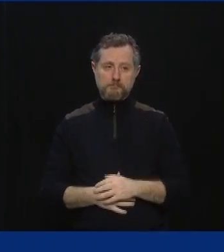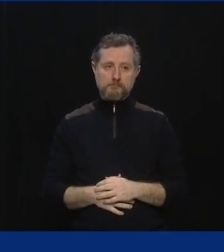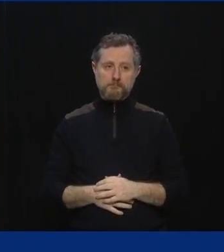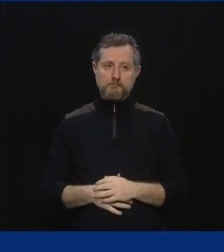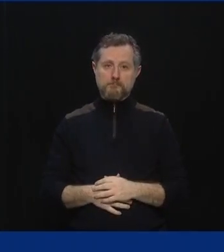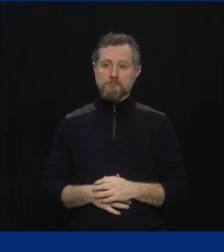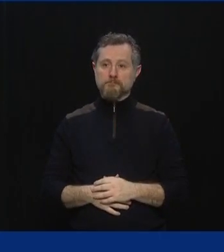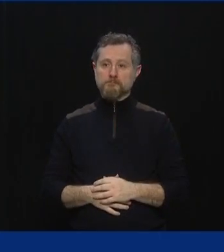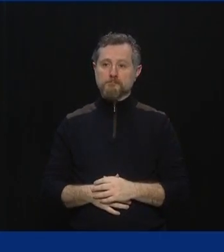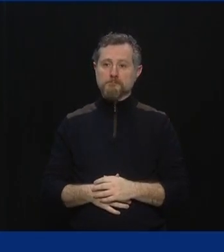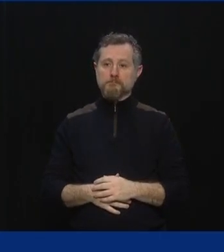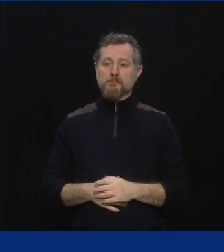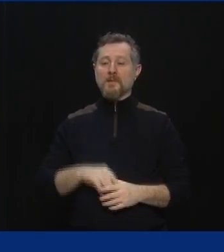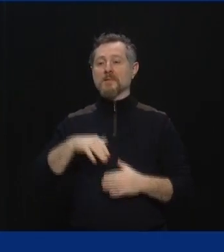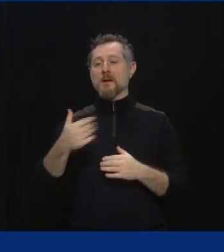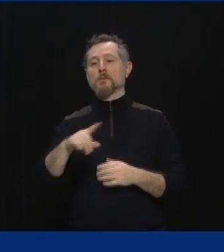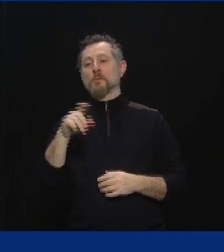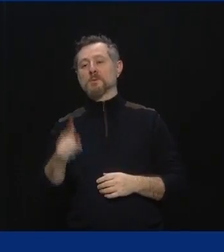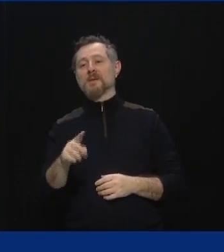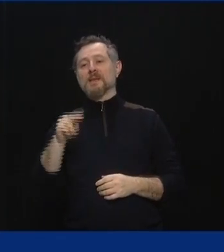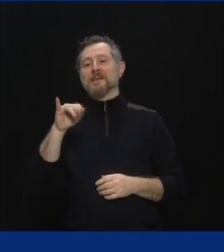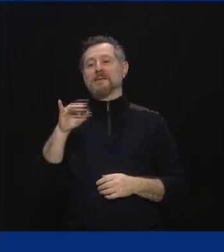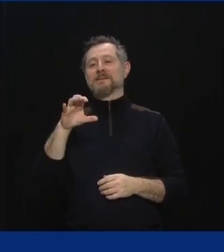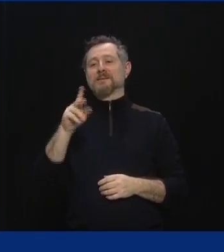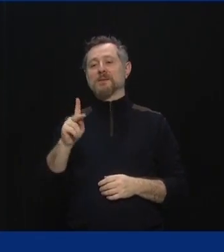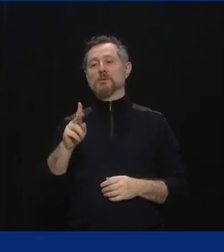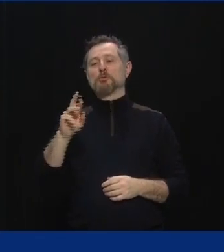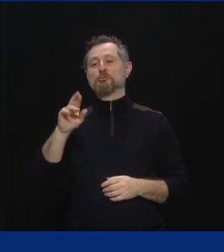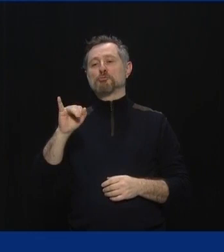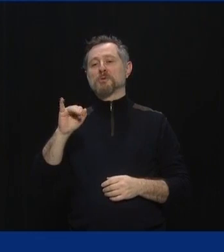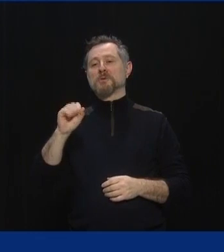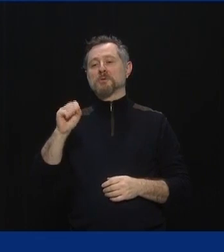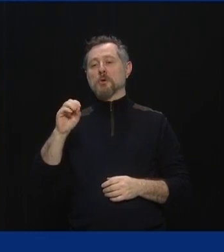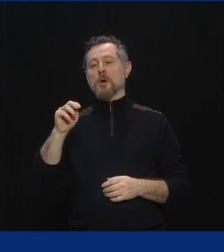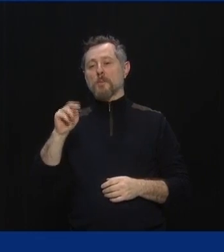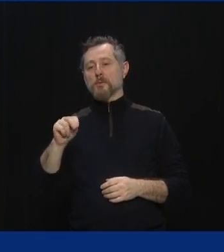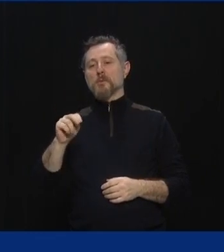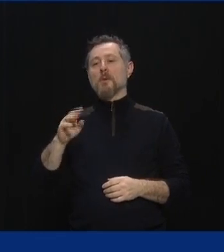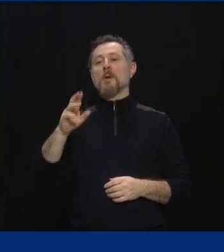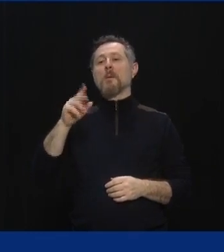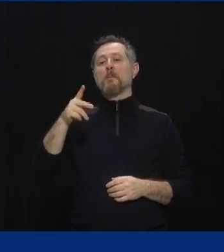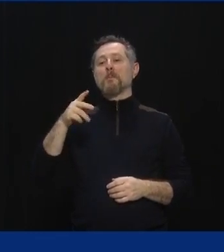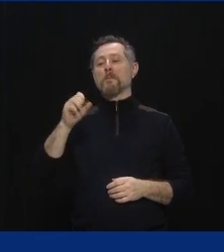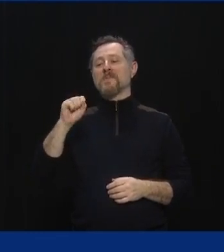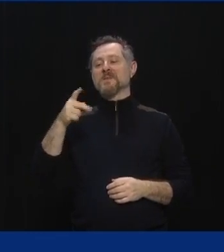Governor, your next question comes from Nick Reisman from Spectrum News. Nick, your mic is open.